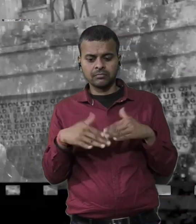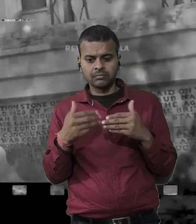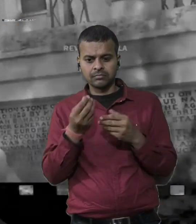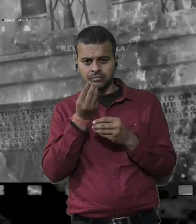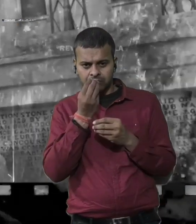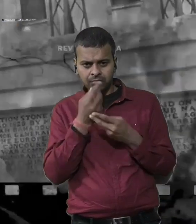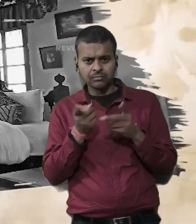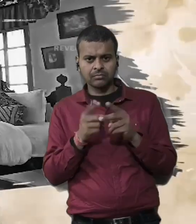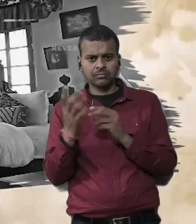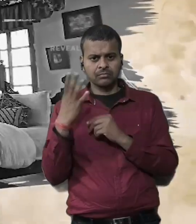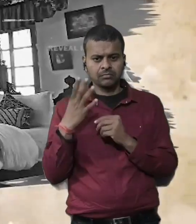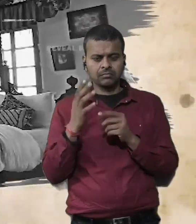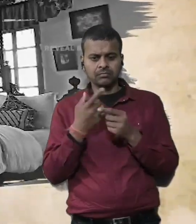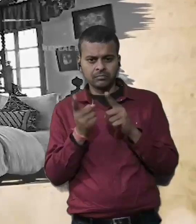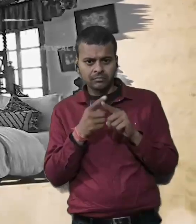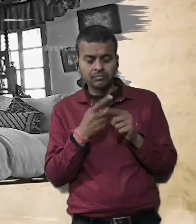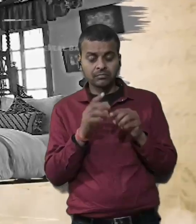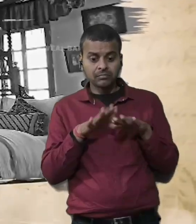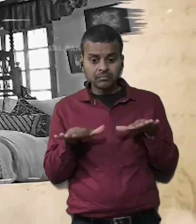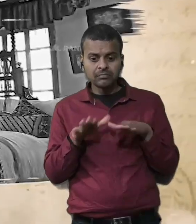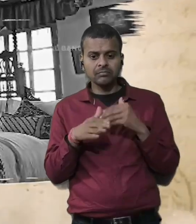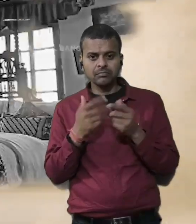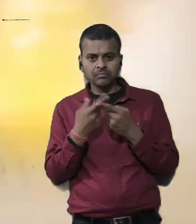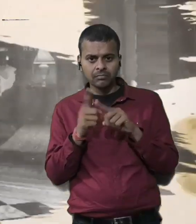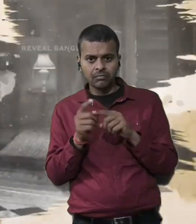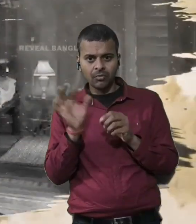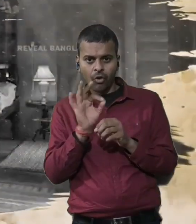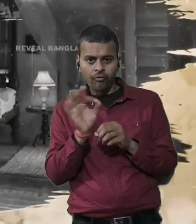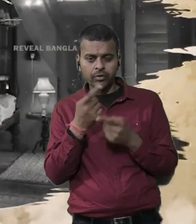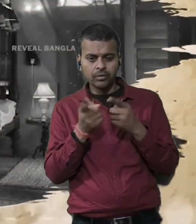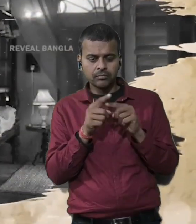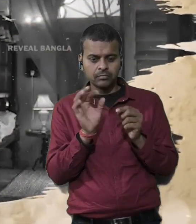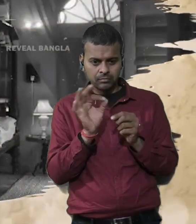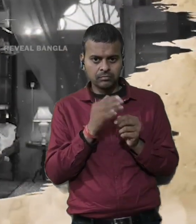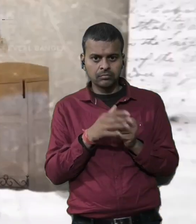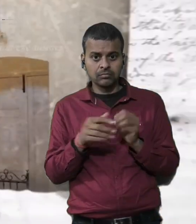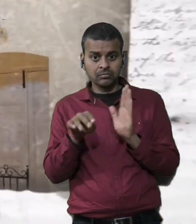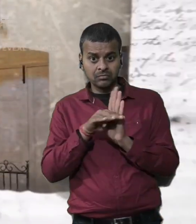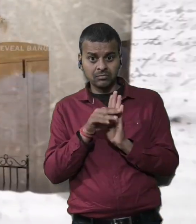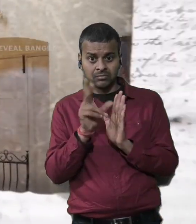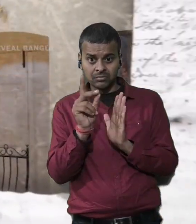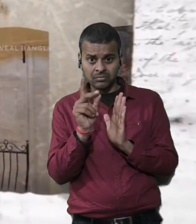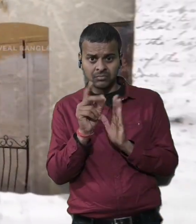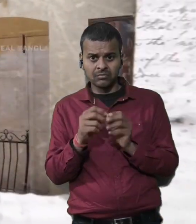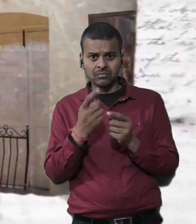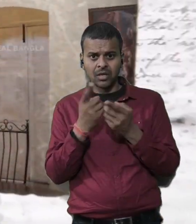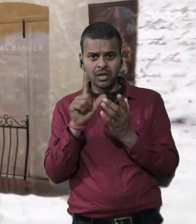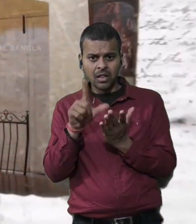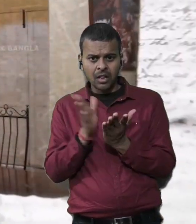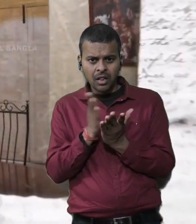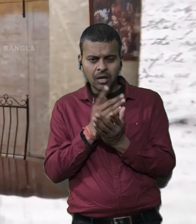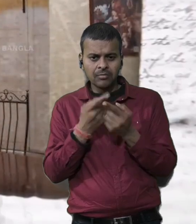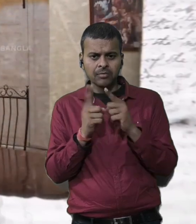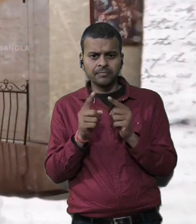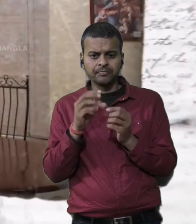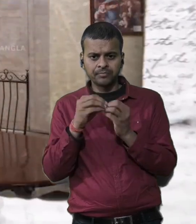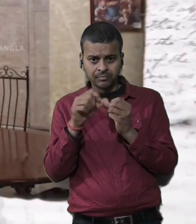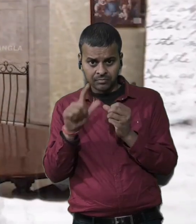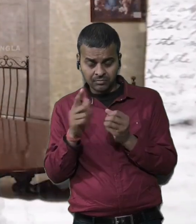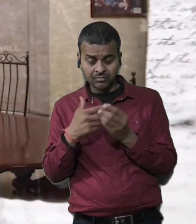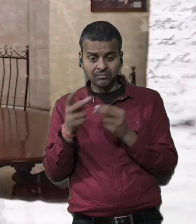floor. On the first floor, there are drawing room, banqueting hall, billiard room, bed and office